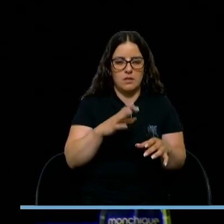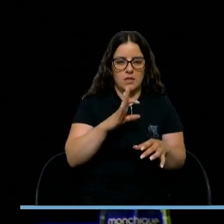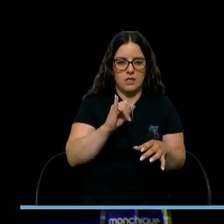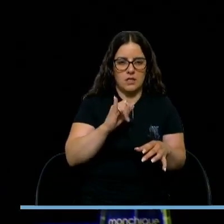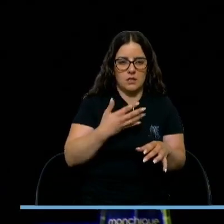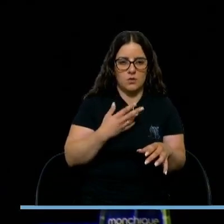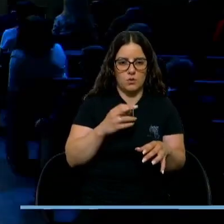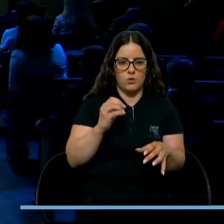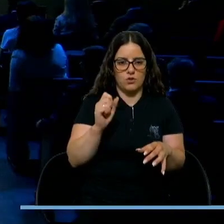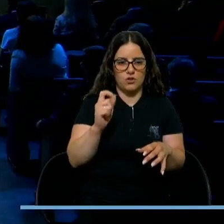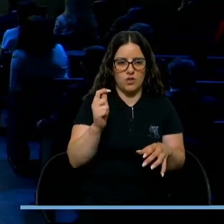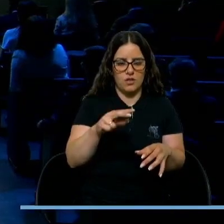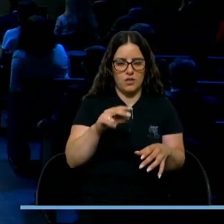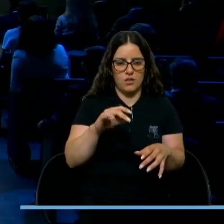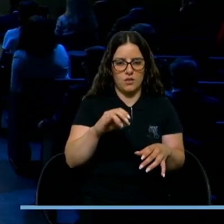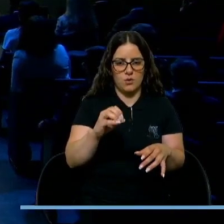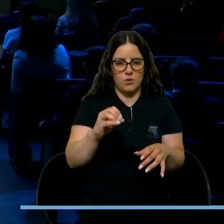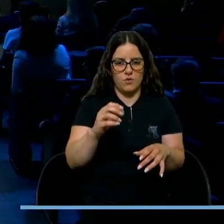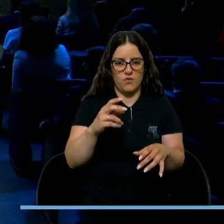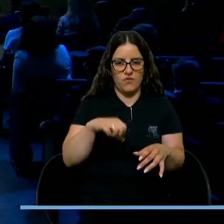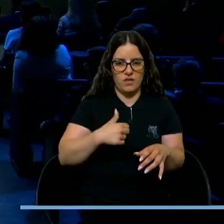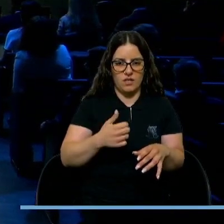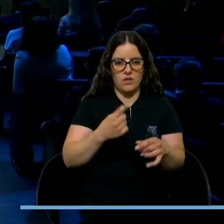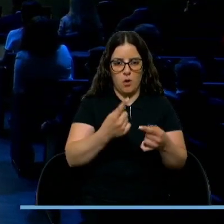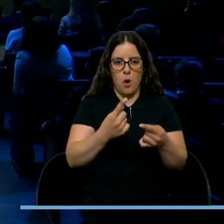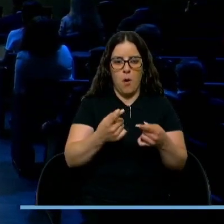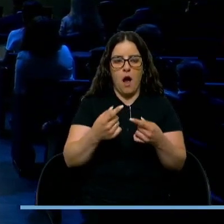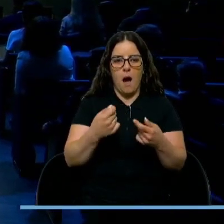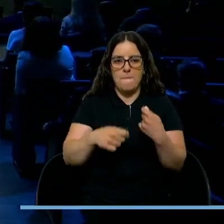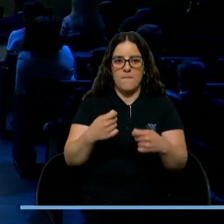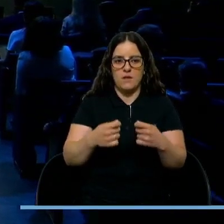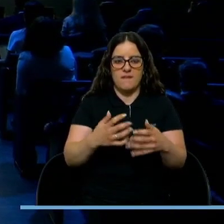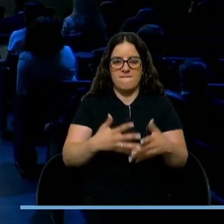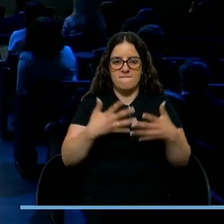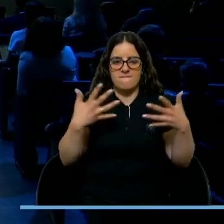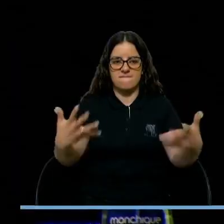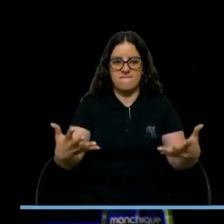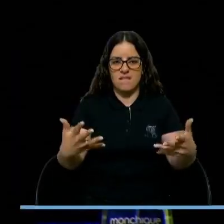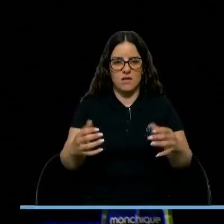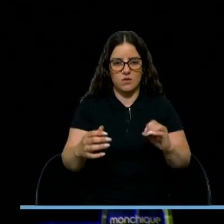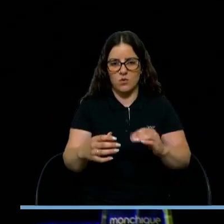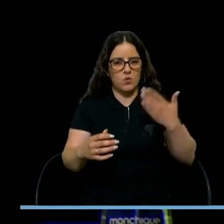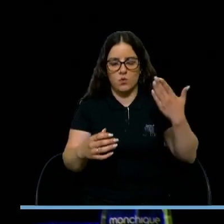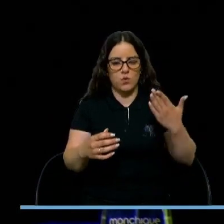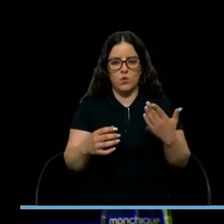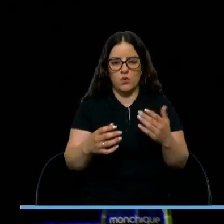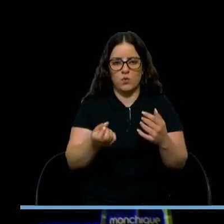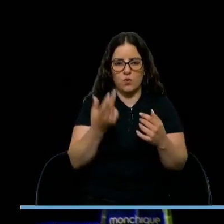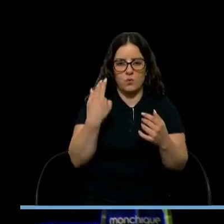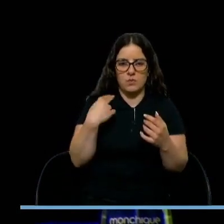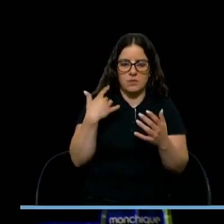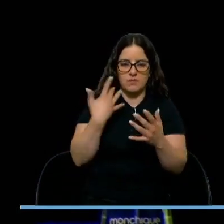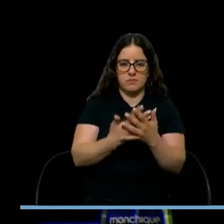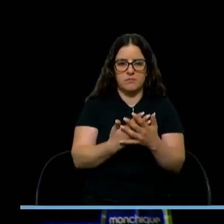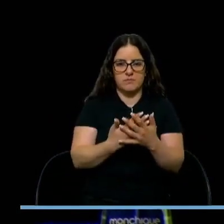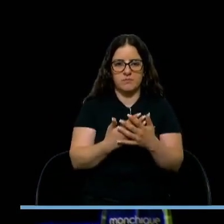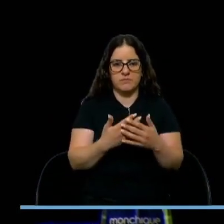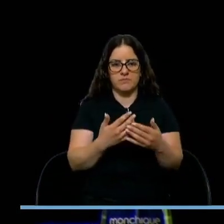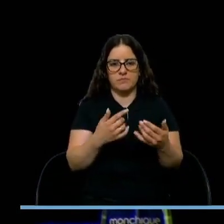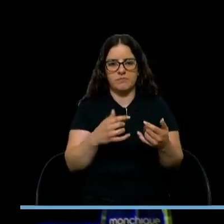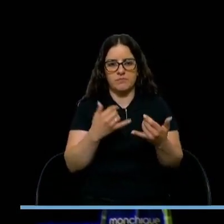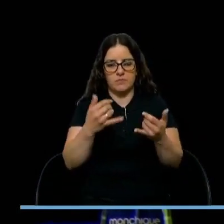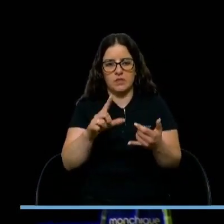players of green hydrogen. It's been quite an investment, yes, with these two. And then I could, that